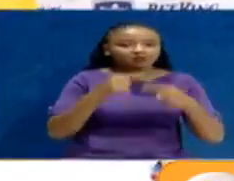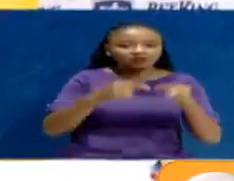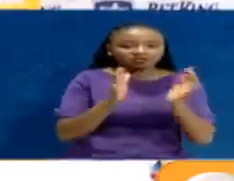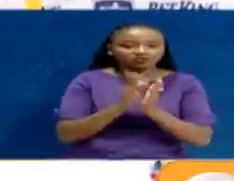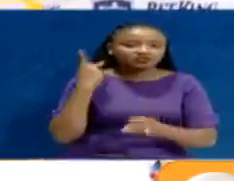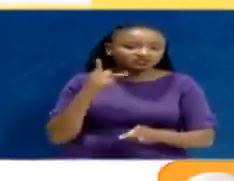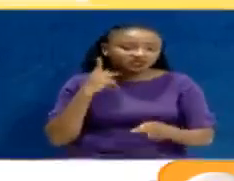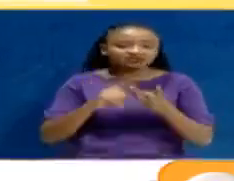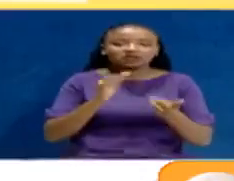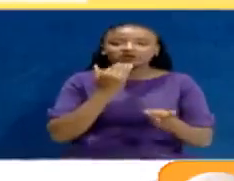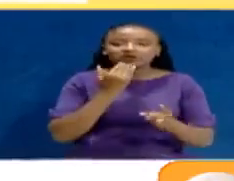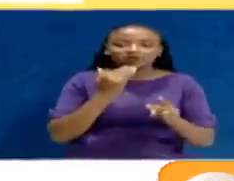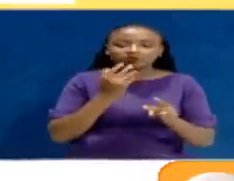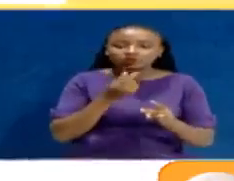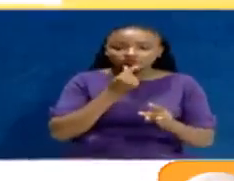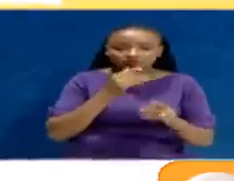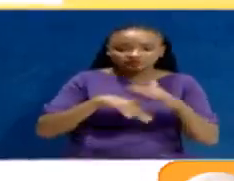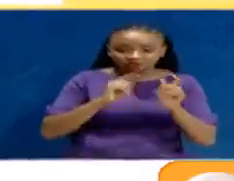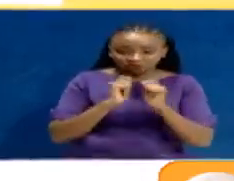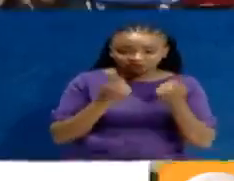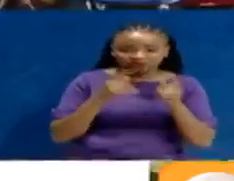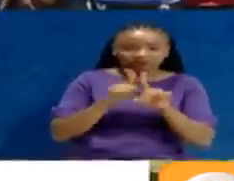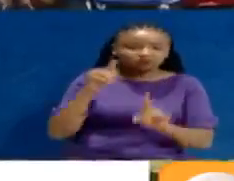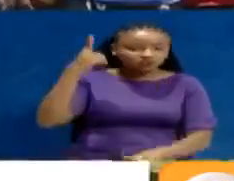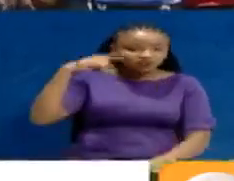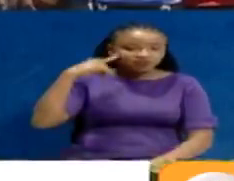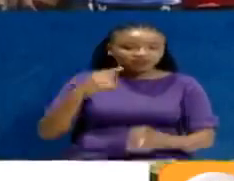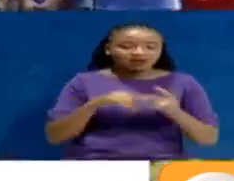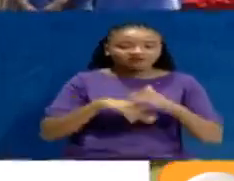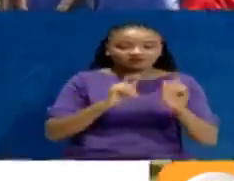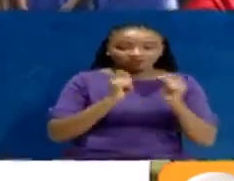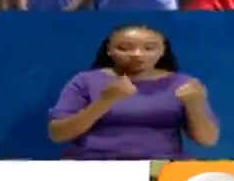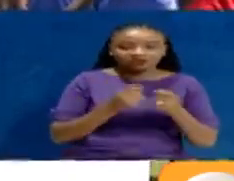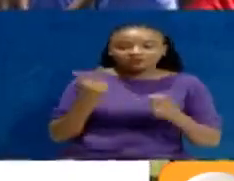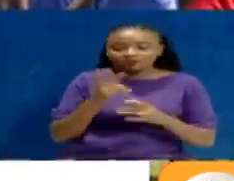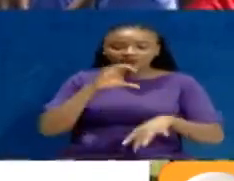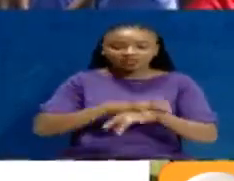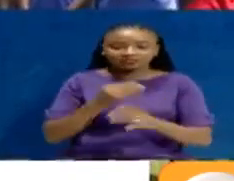Sharks, Gor Mahia here and Mathare United. Both winners received customized